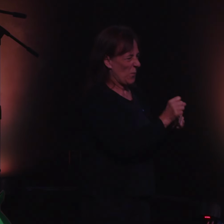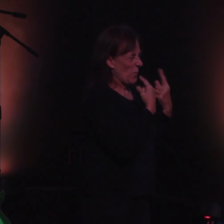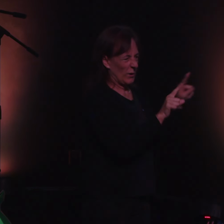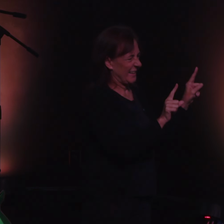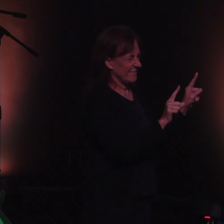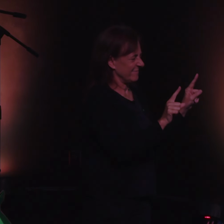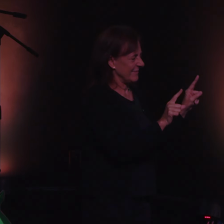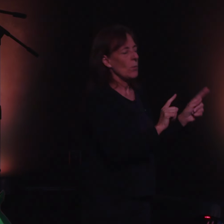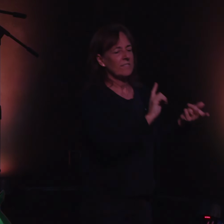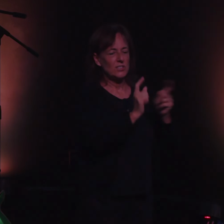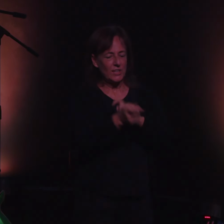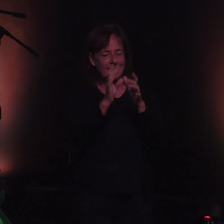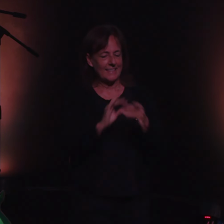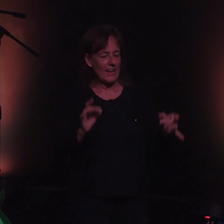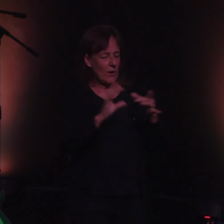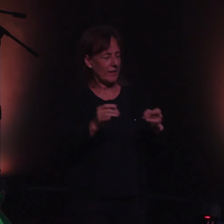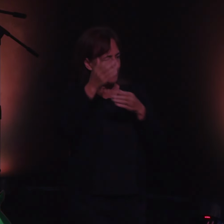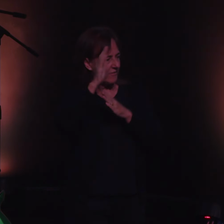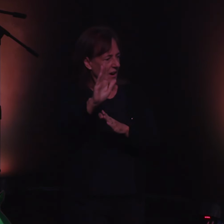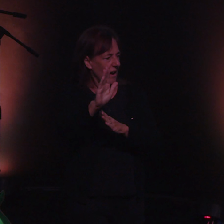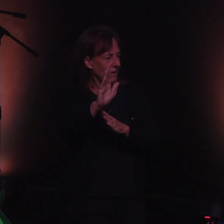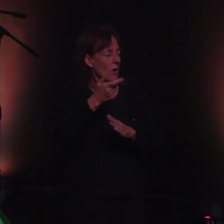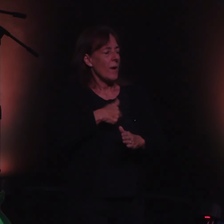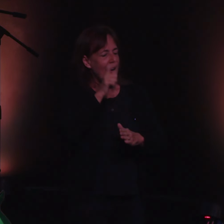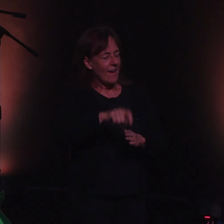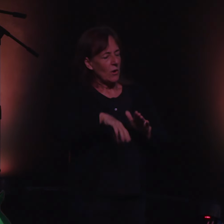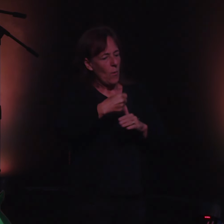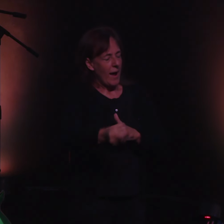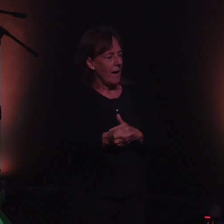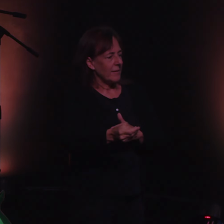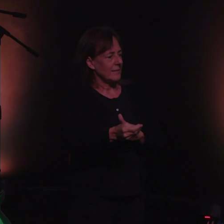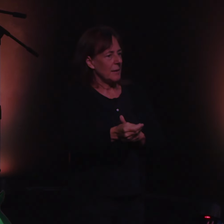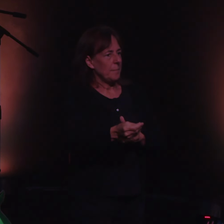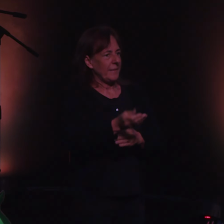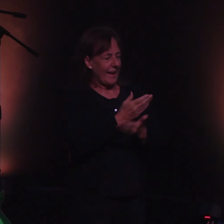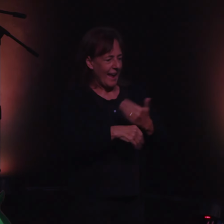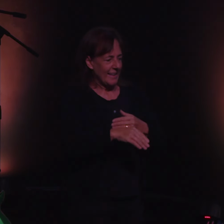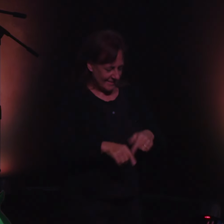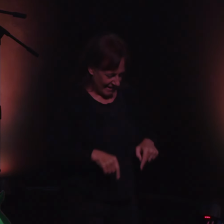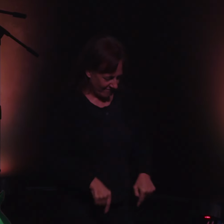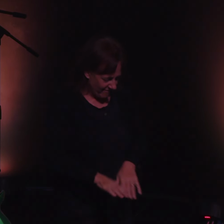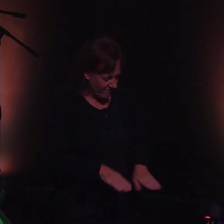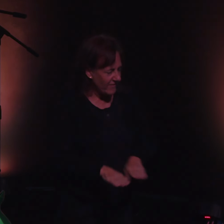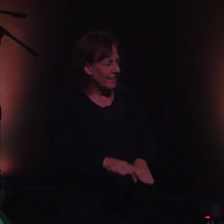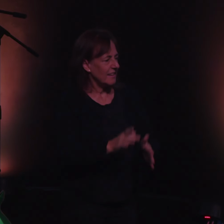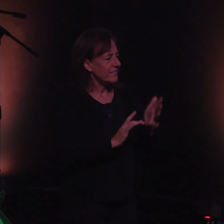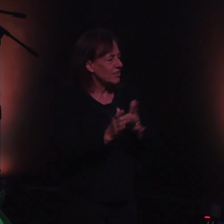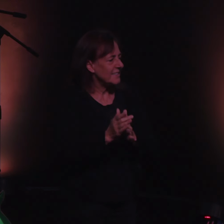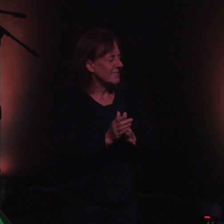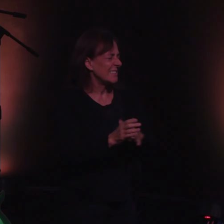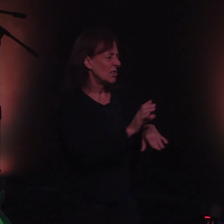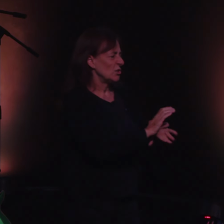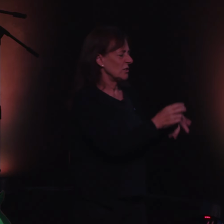to change the narrative of God in this world. We've got to literally go out and be the hands and feet of Jesus. Church has kind of lost its voice a little bit.